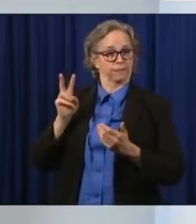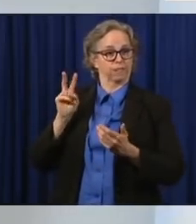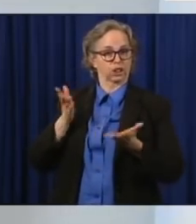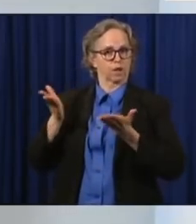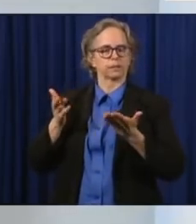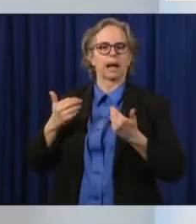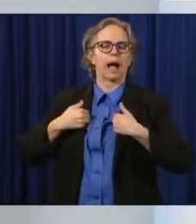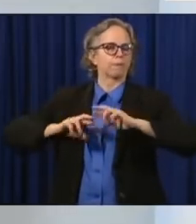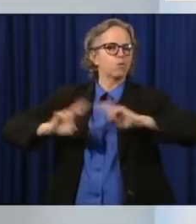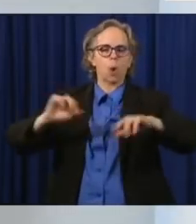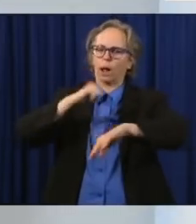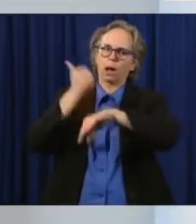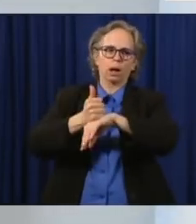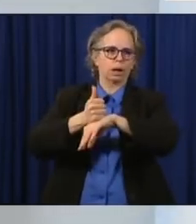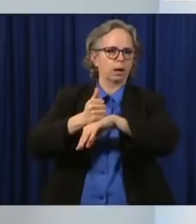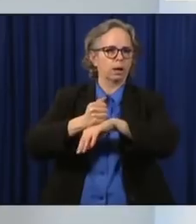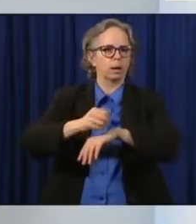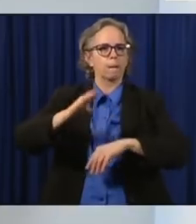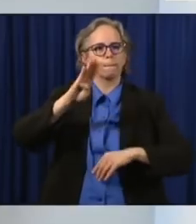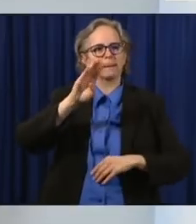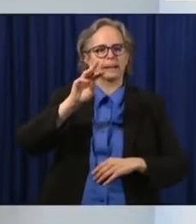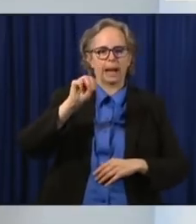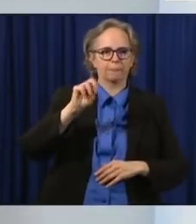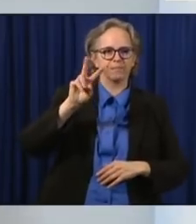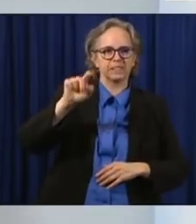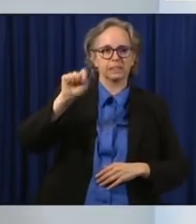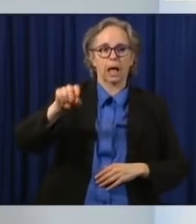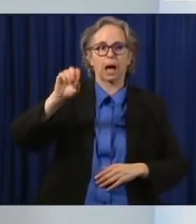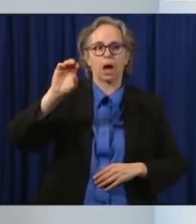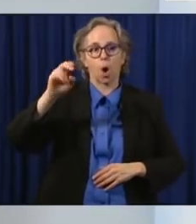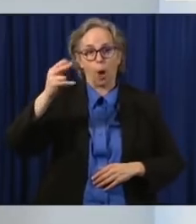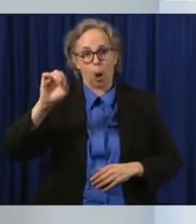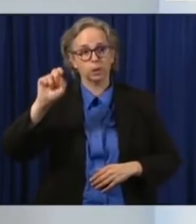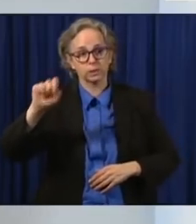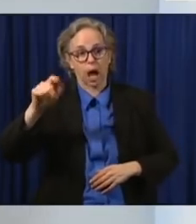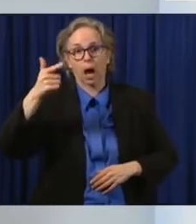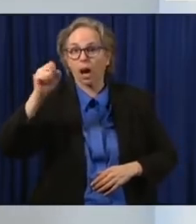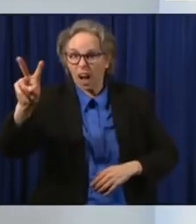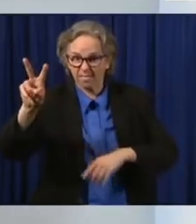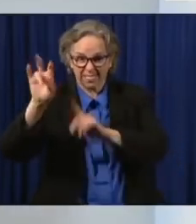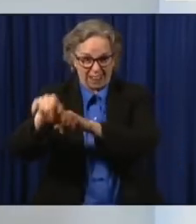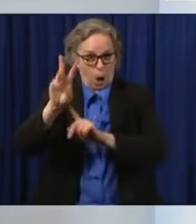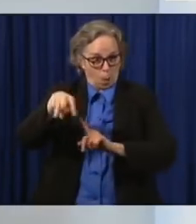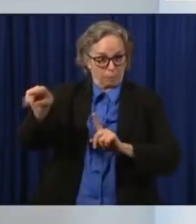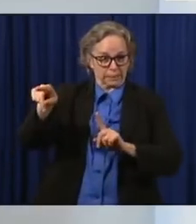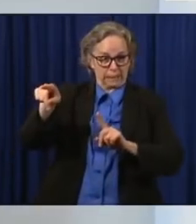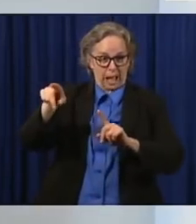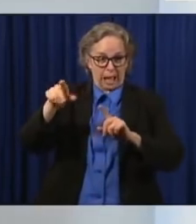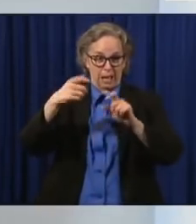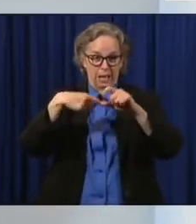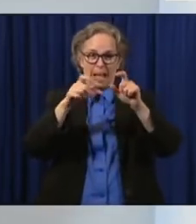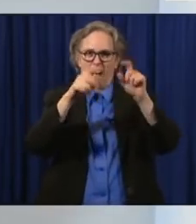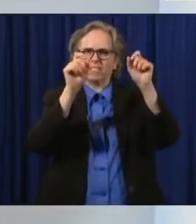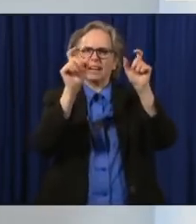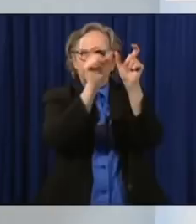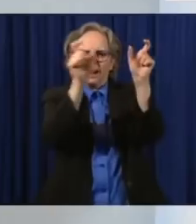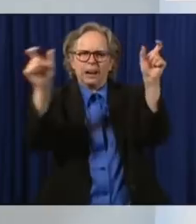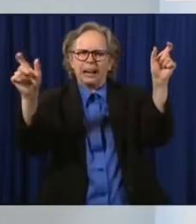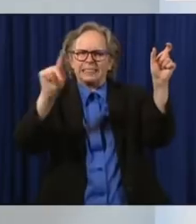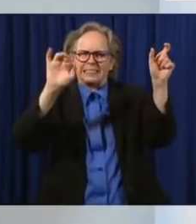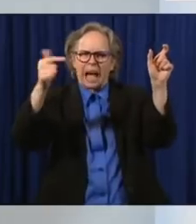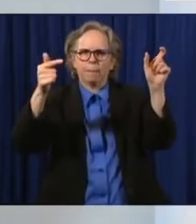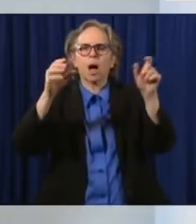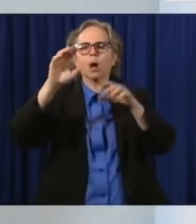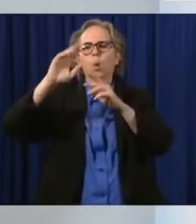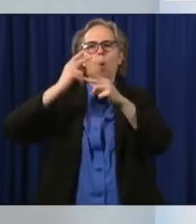to bmv.ohio.gov and go to the online services tab, and you will see all of the things available through